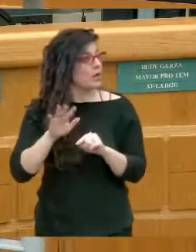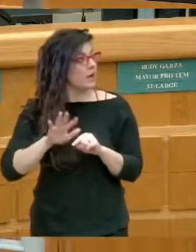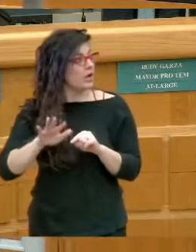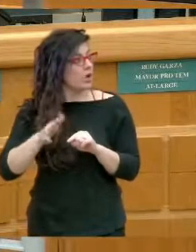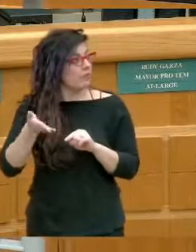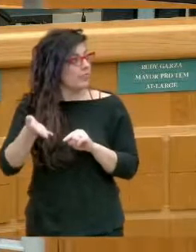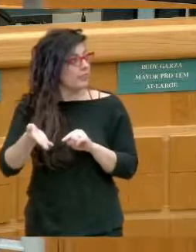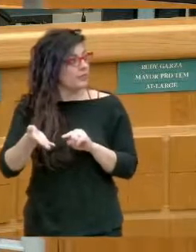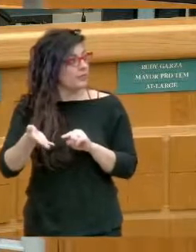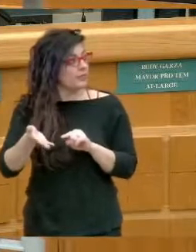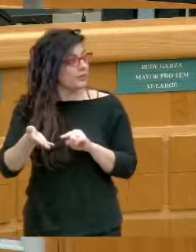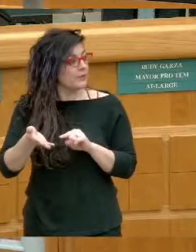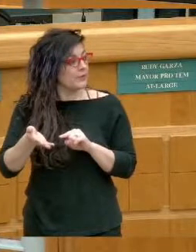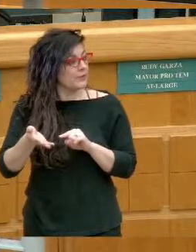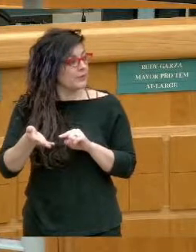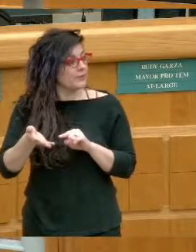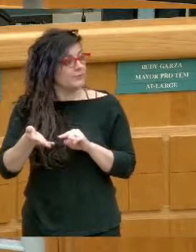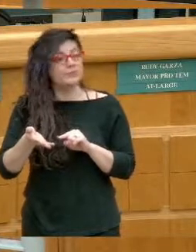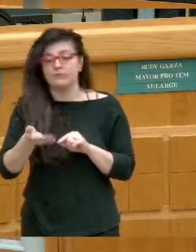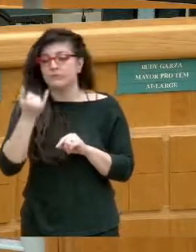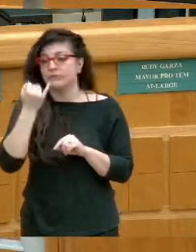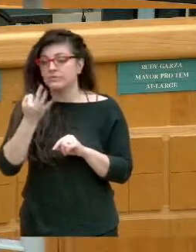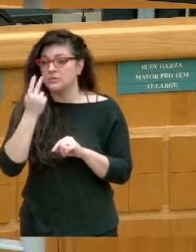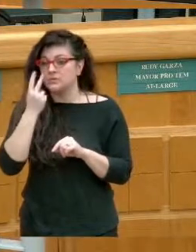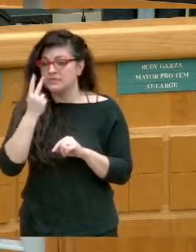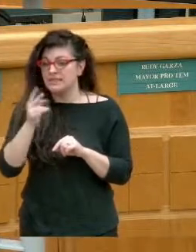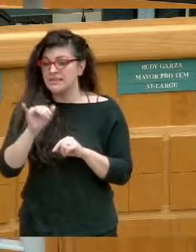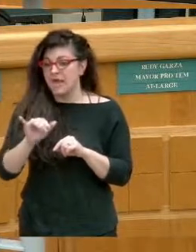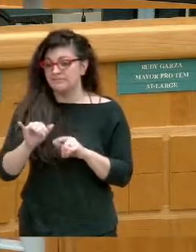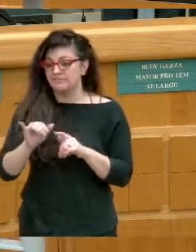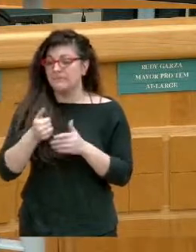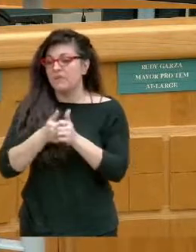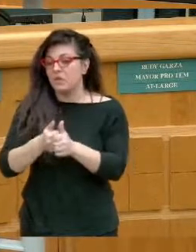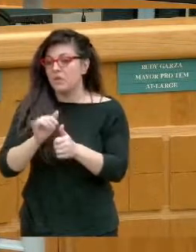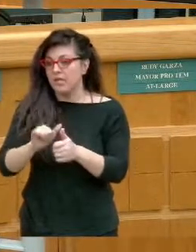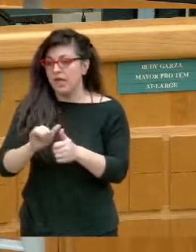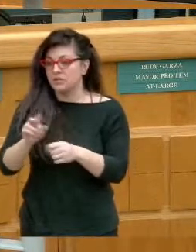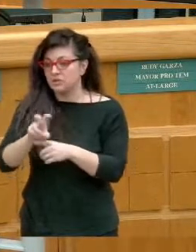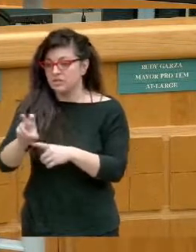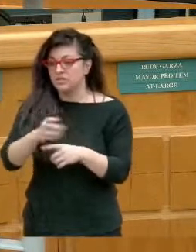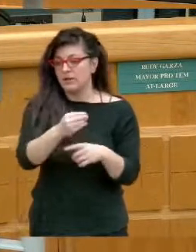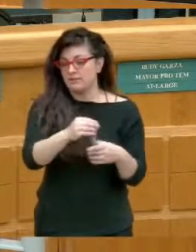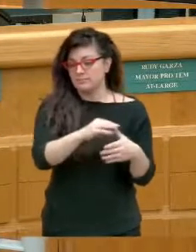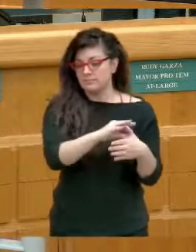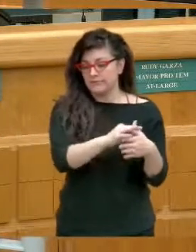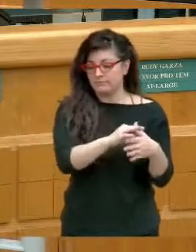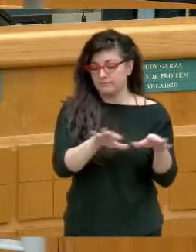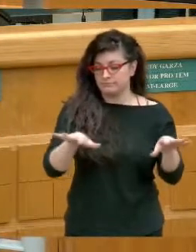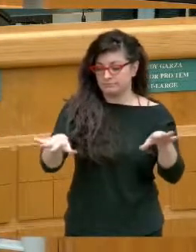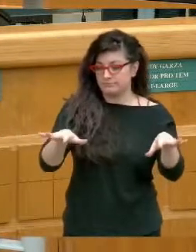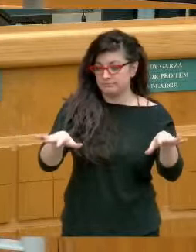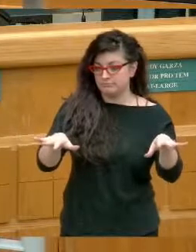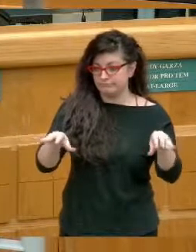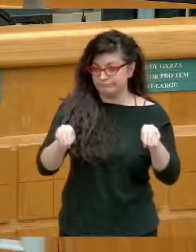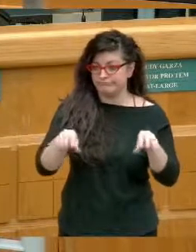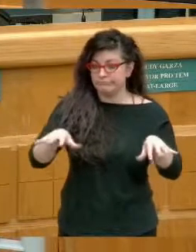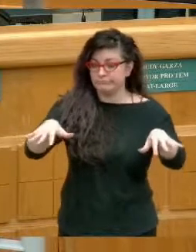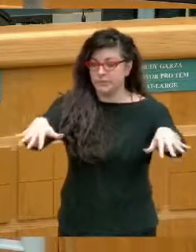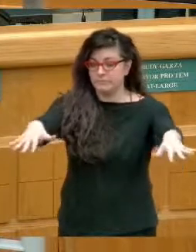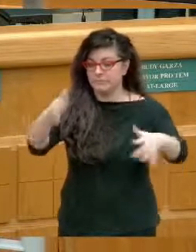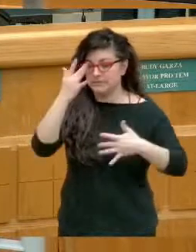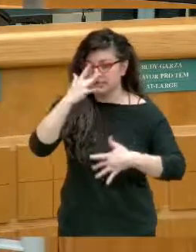around here, according to the outbreak inflated numbers we're seeing right now, but hopefully it's even more between the green and the